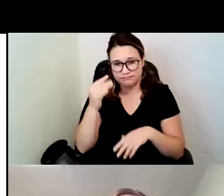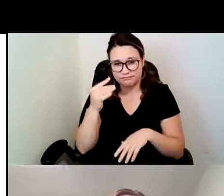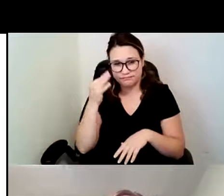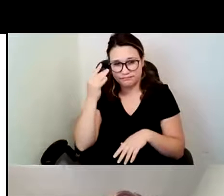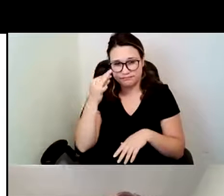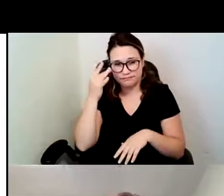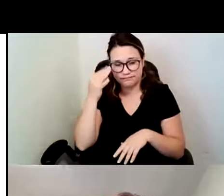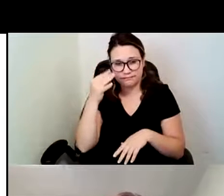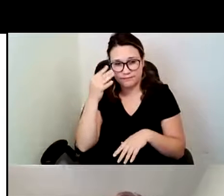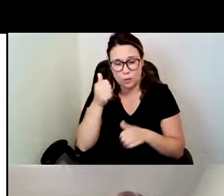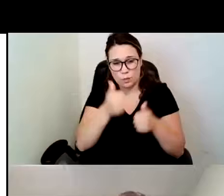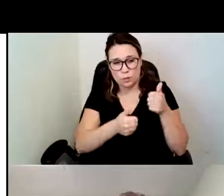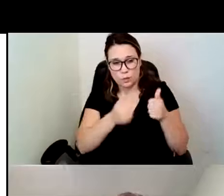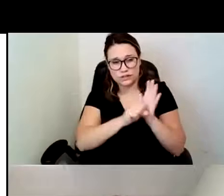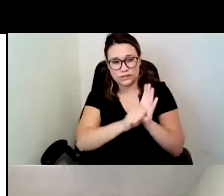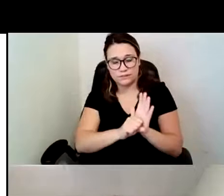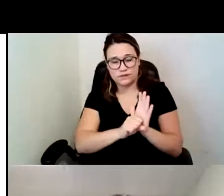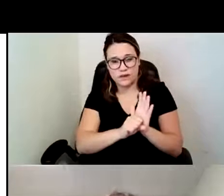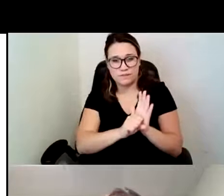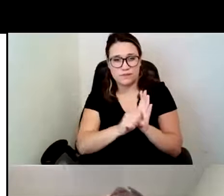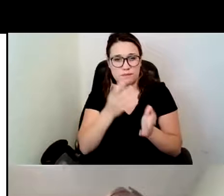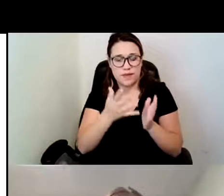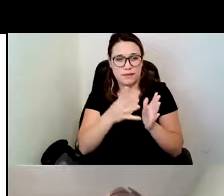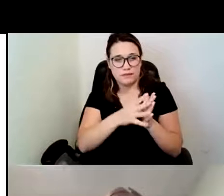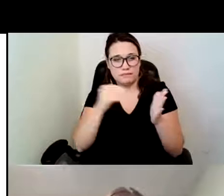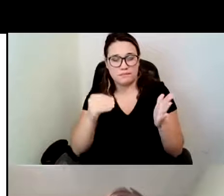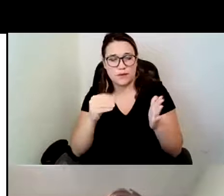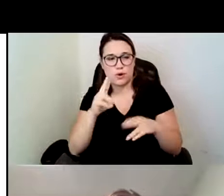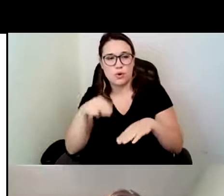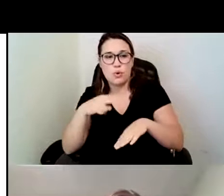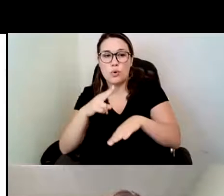symptoms might mimic normal signs of aging.